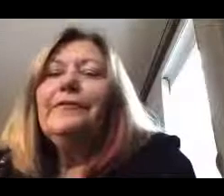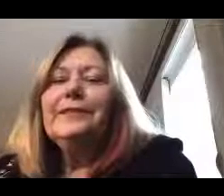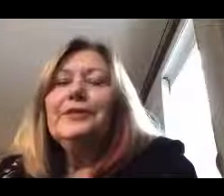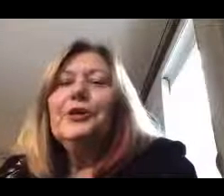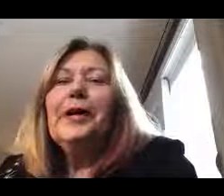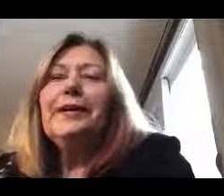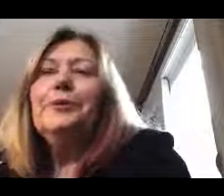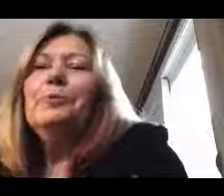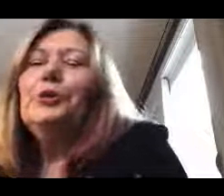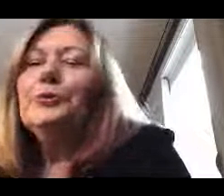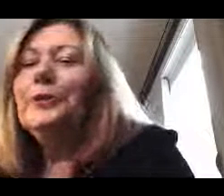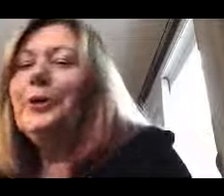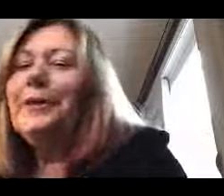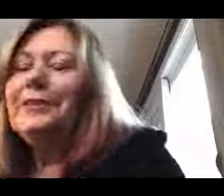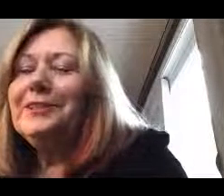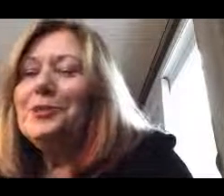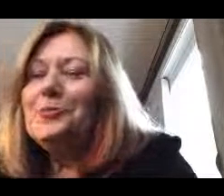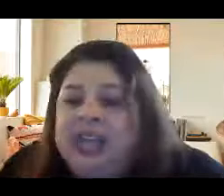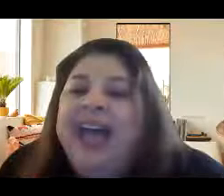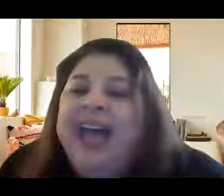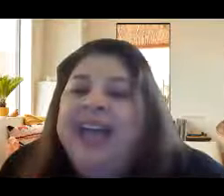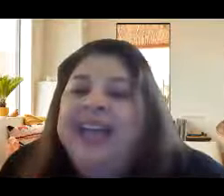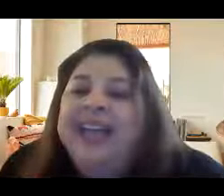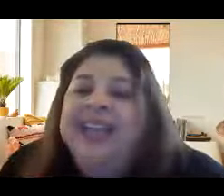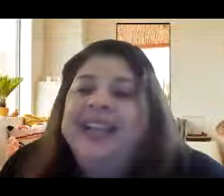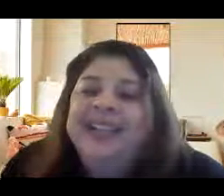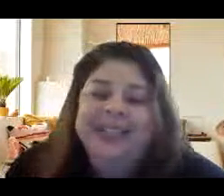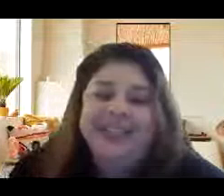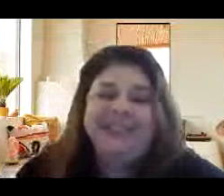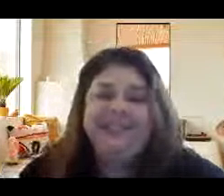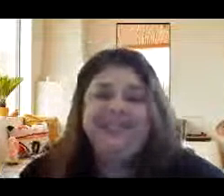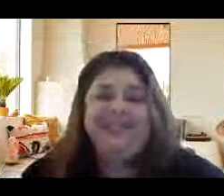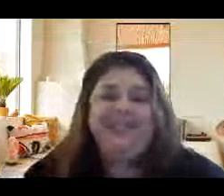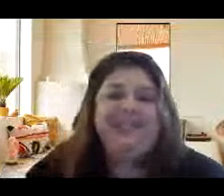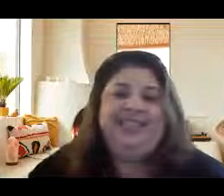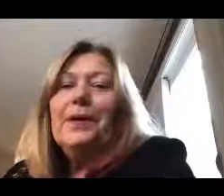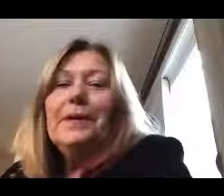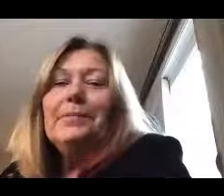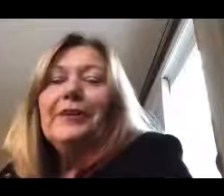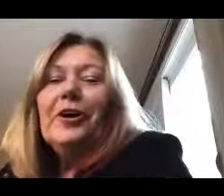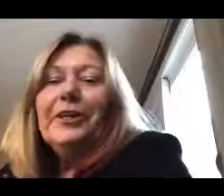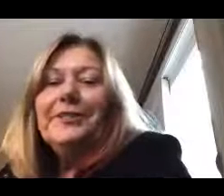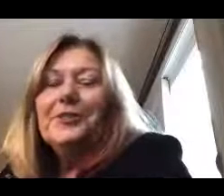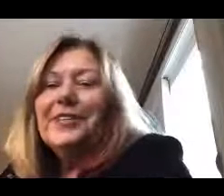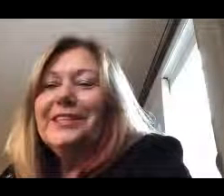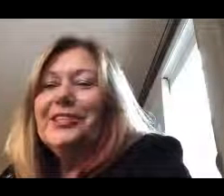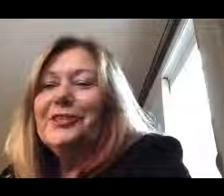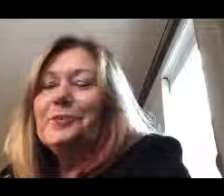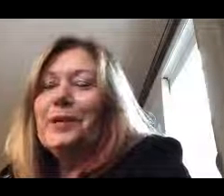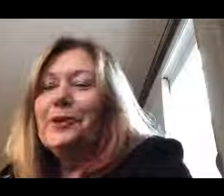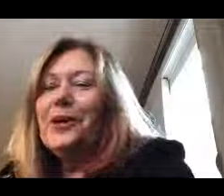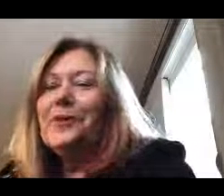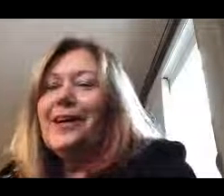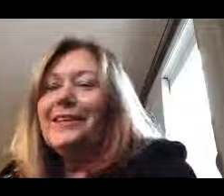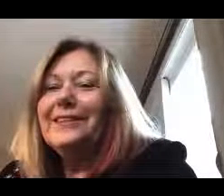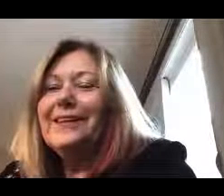Yeah, if I still know how to unmute, I haven't done a Zoom in a while. Thank you all for being my colleagues over these years. It's